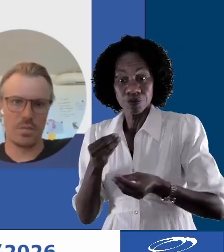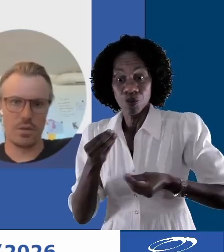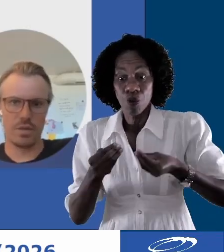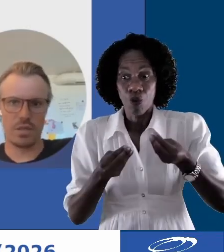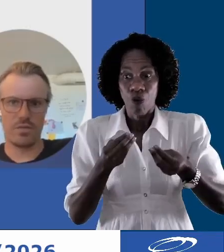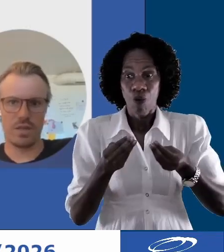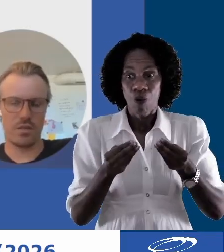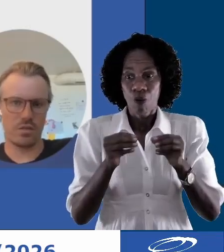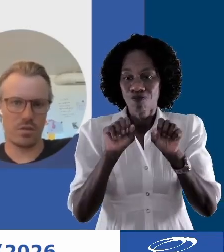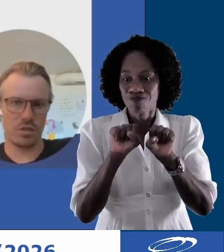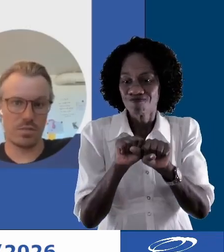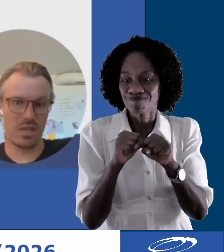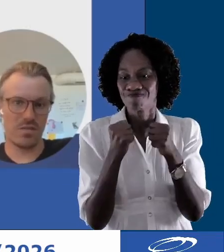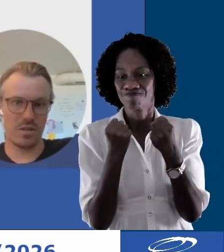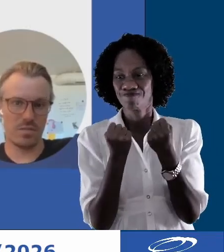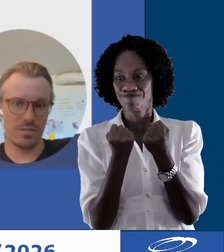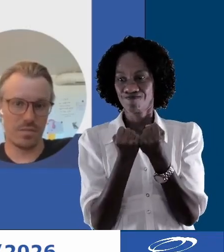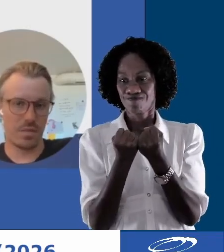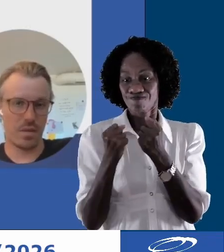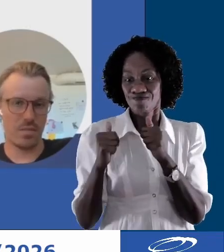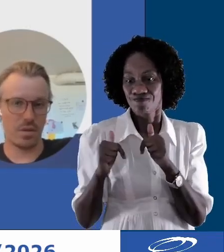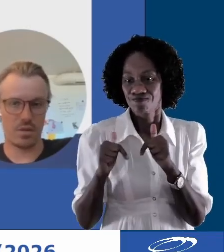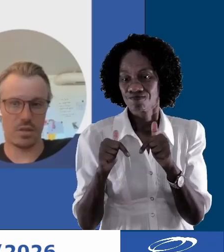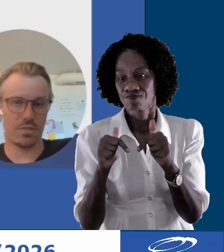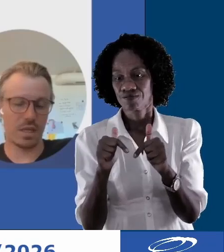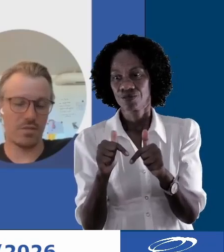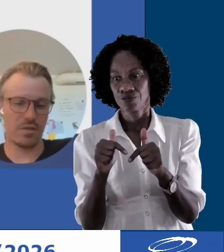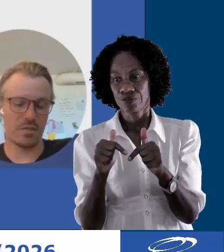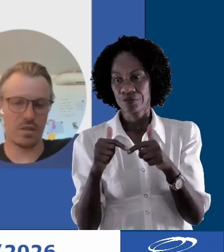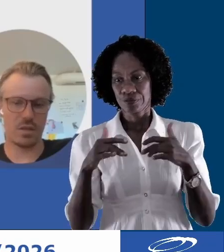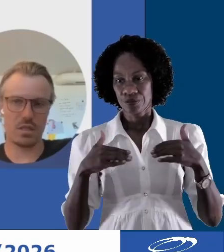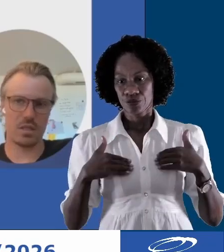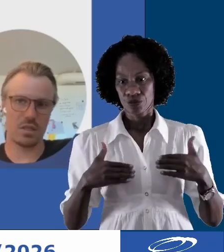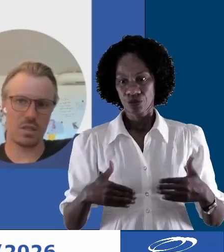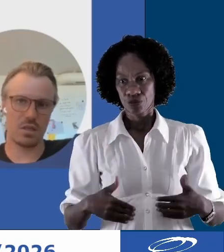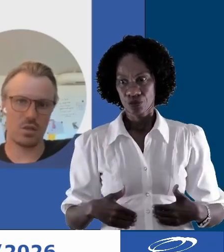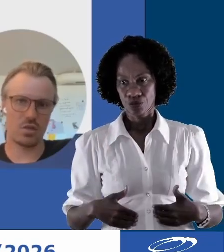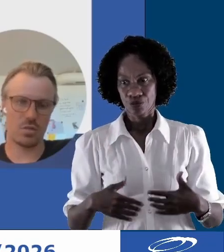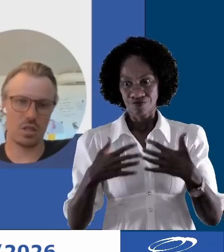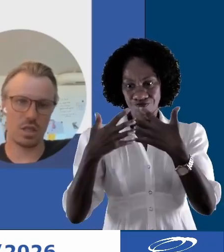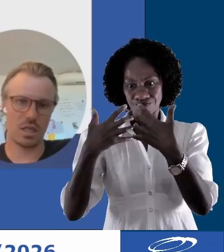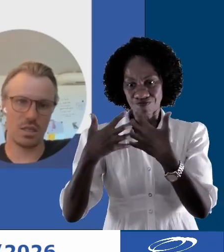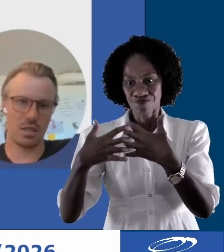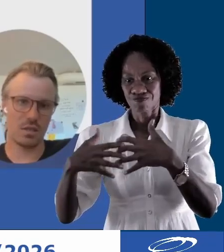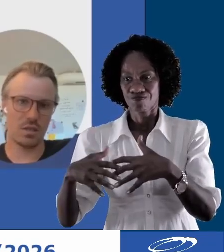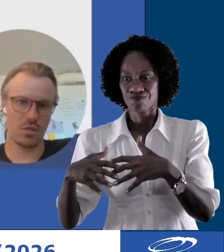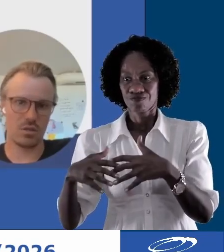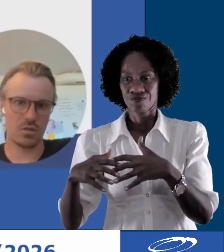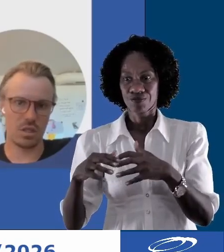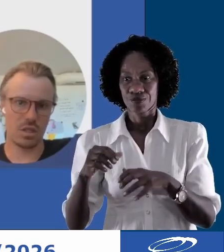on purpose, I've failed to discuss biofilm because the biofilm targets are so much higher than the